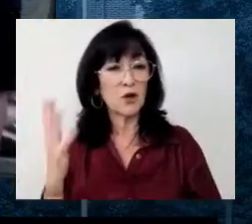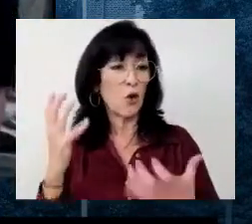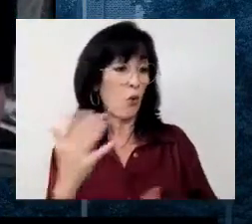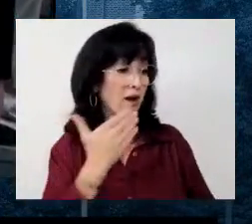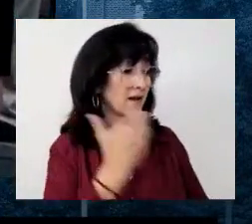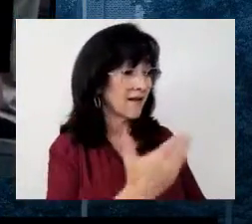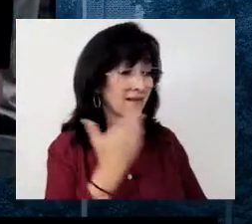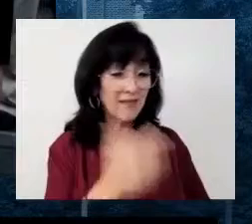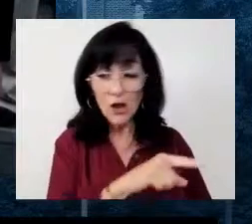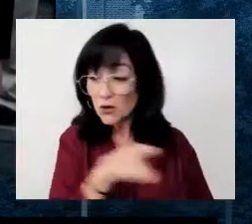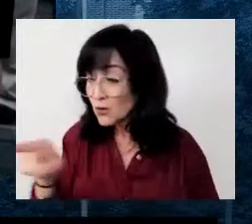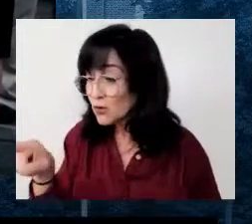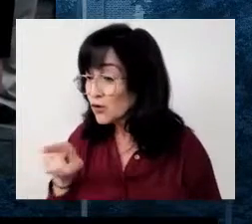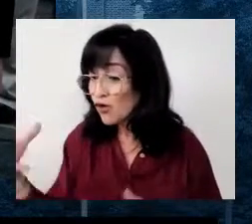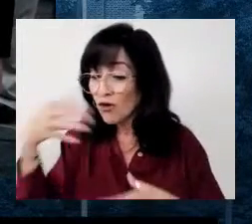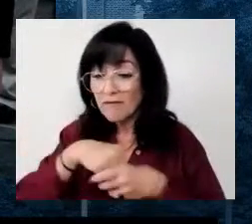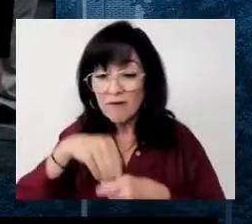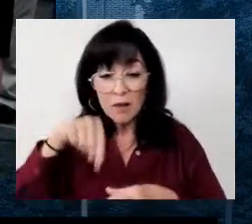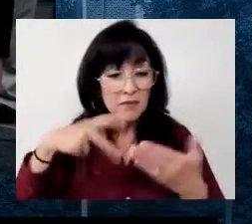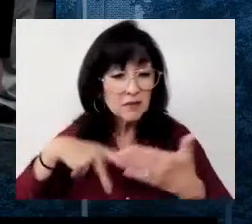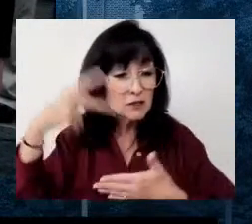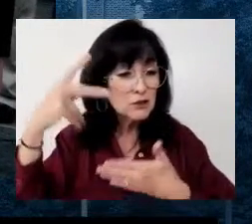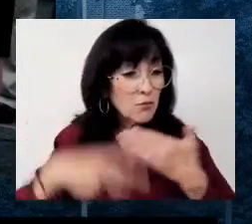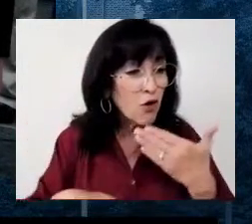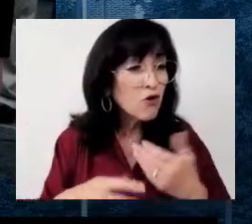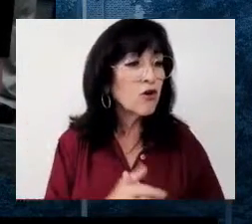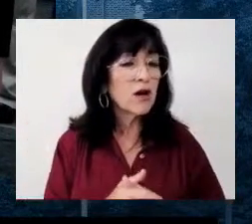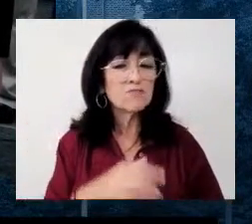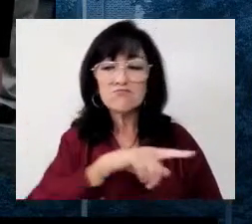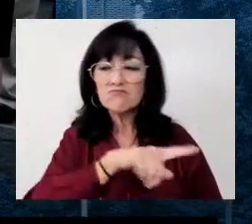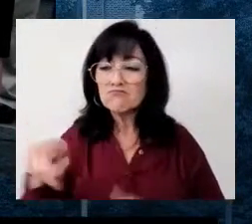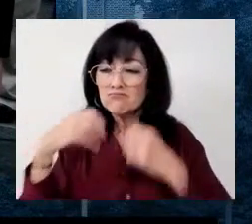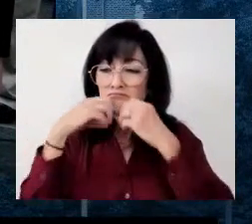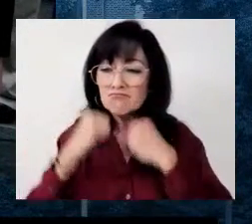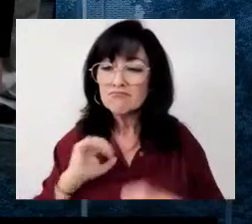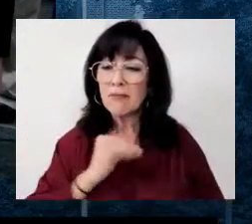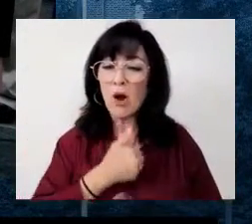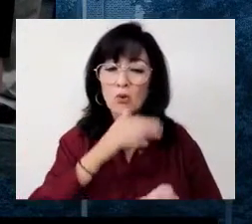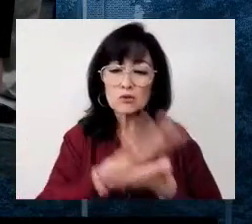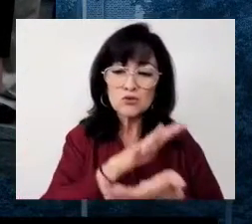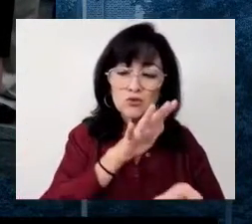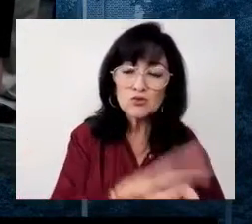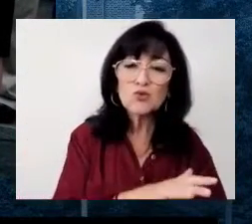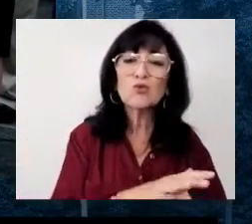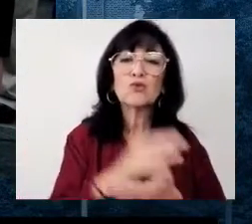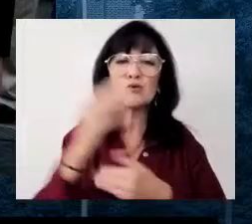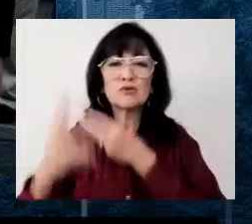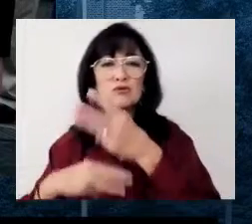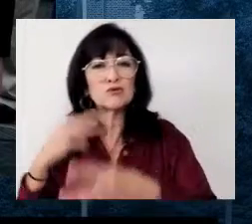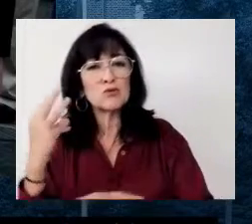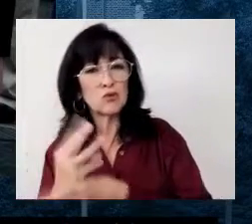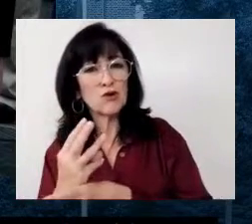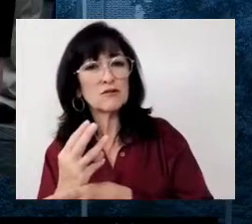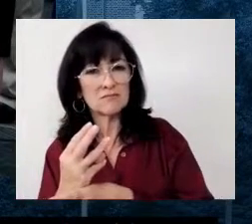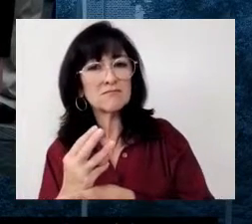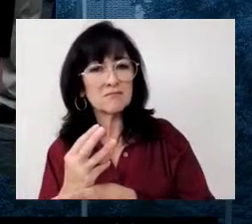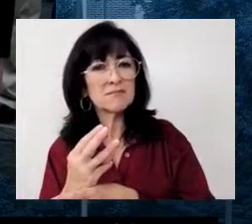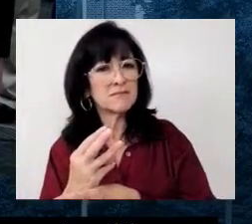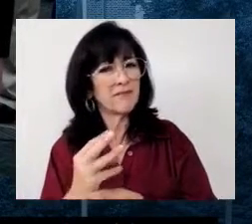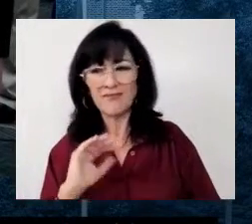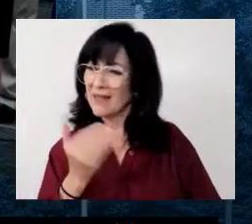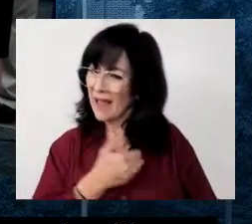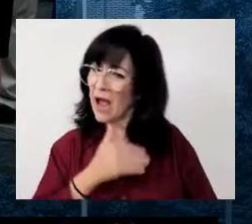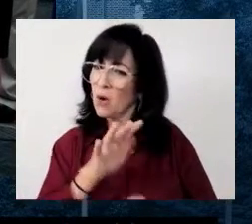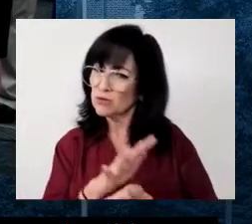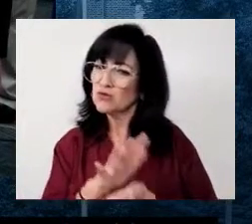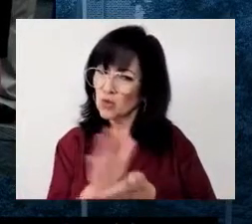for involvement in this program to keep our schools litter-free. I don't think it's going to be a big lift because our schools are pretty